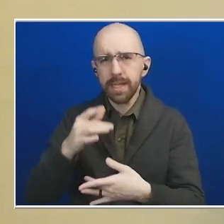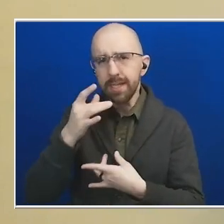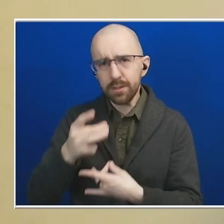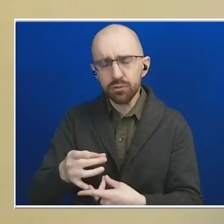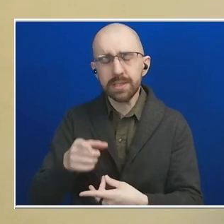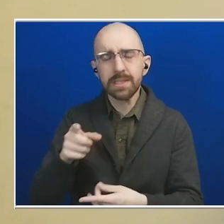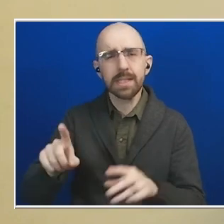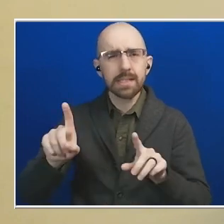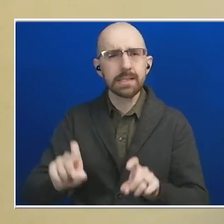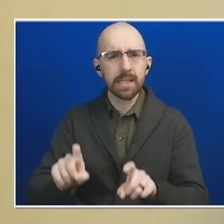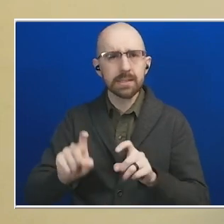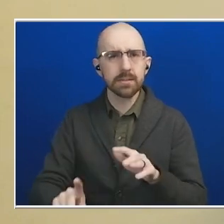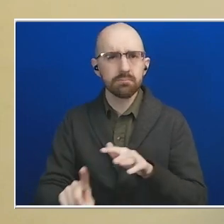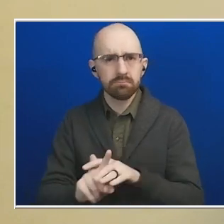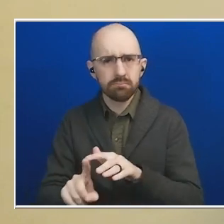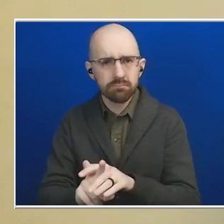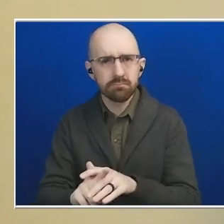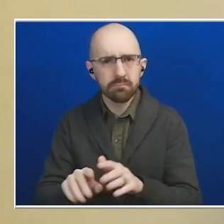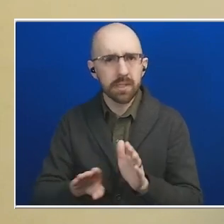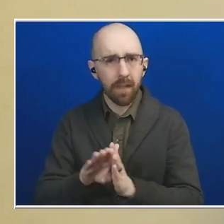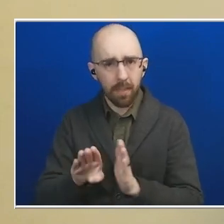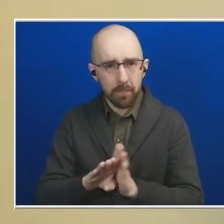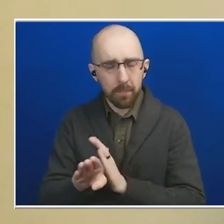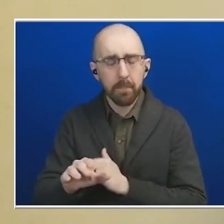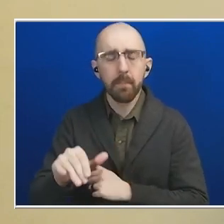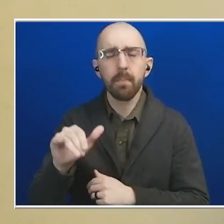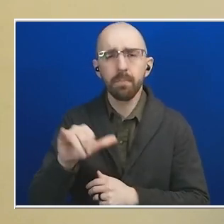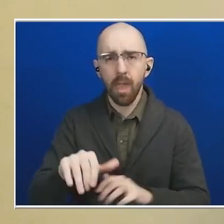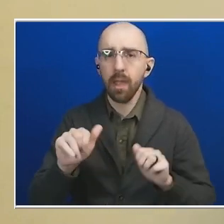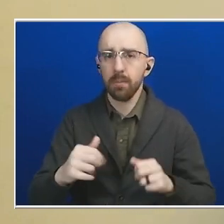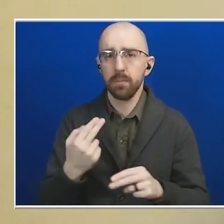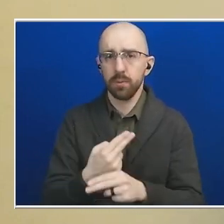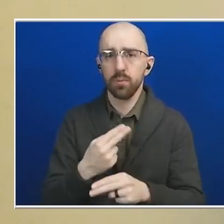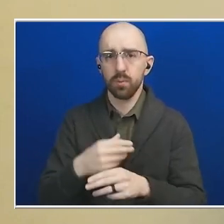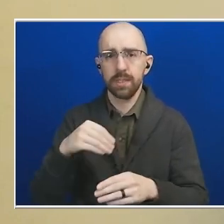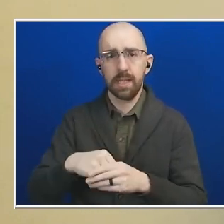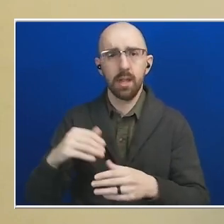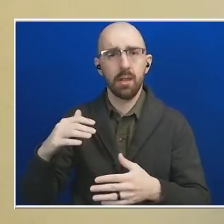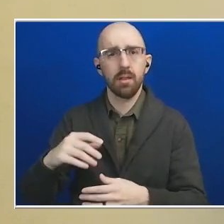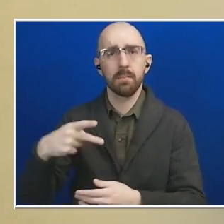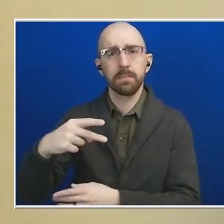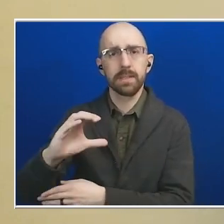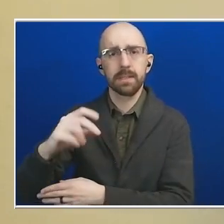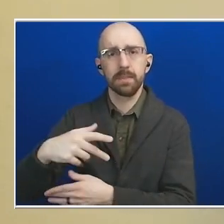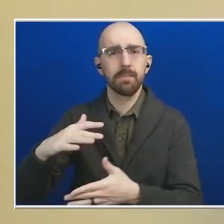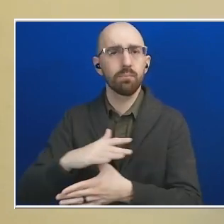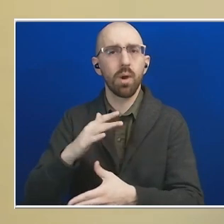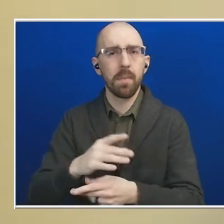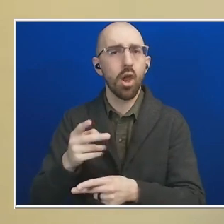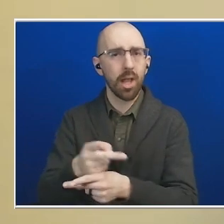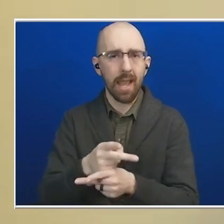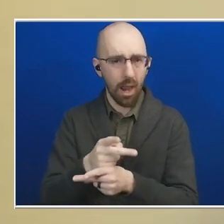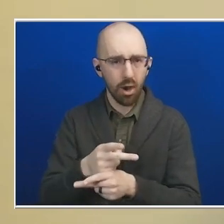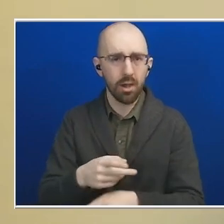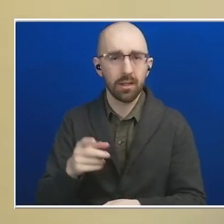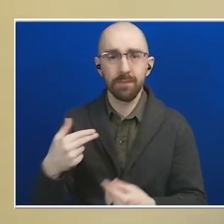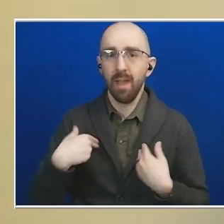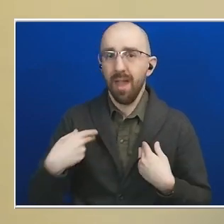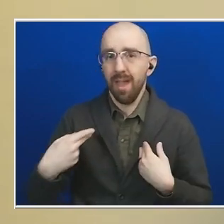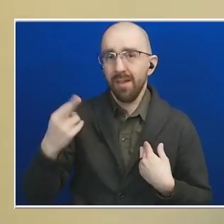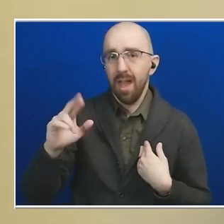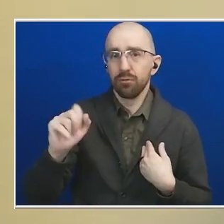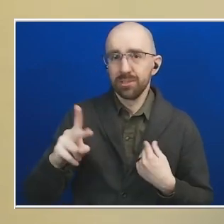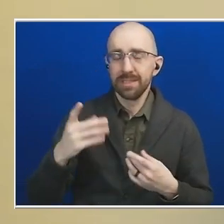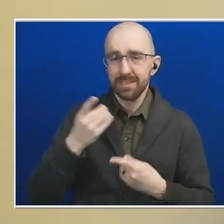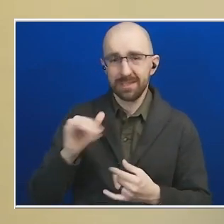tests being developed that can be used in the primary care setting, especially if you have high-risk disease. If you have a family member